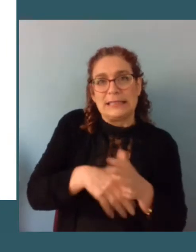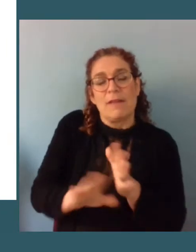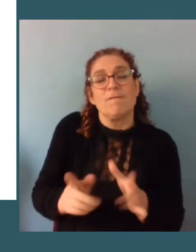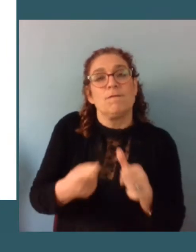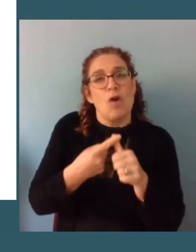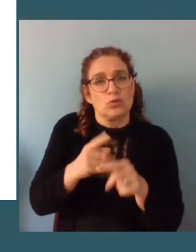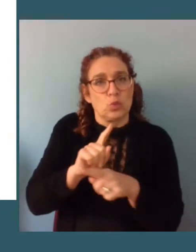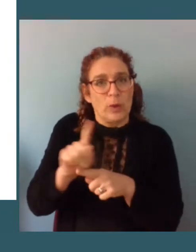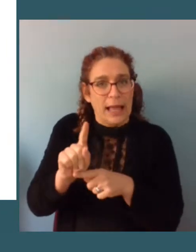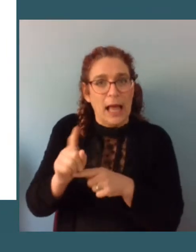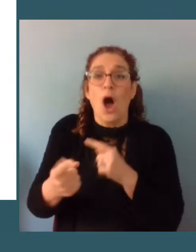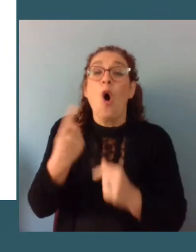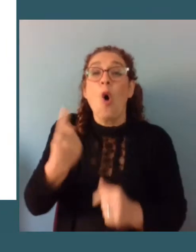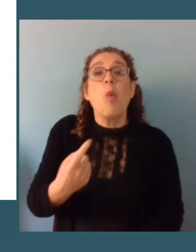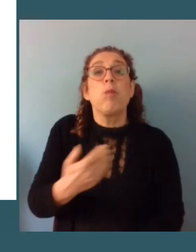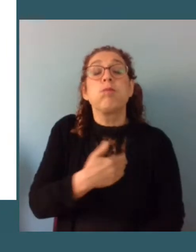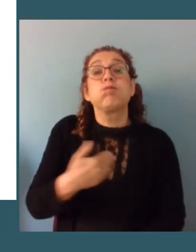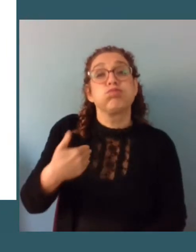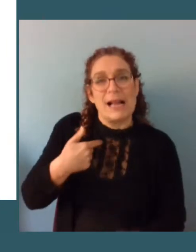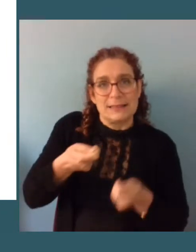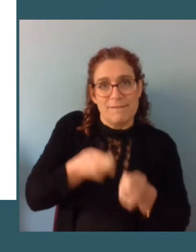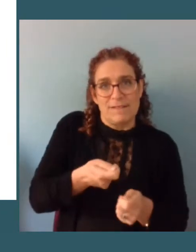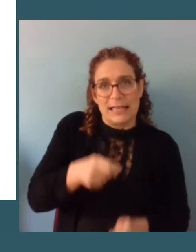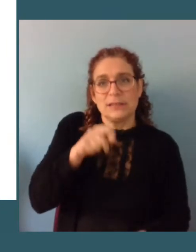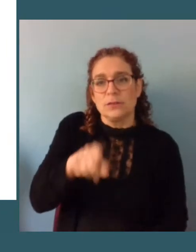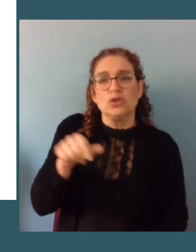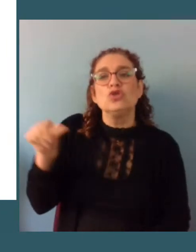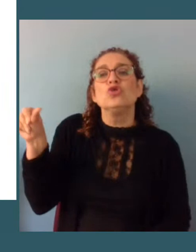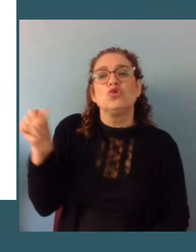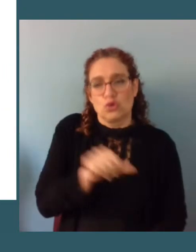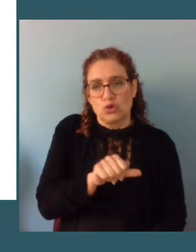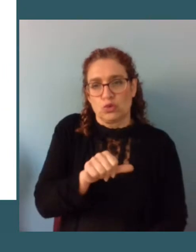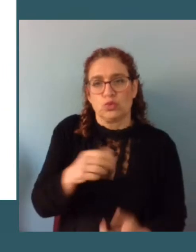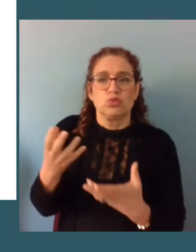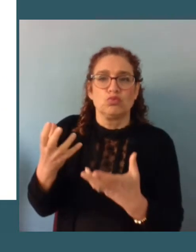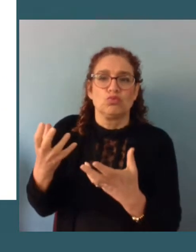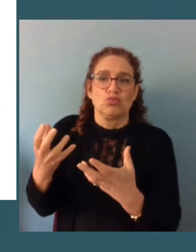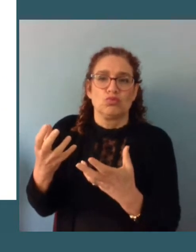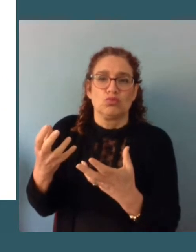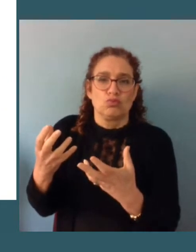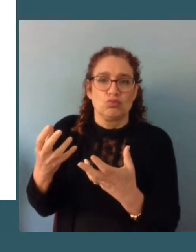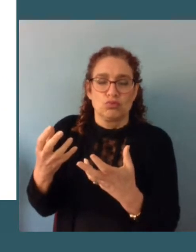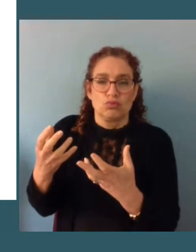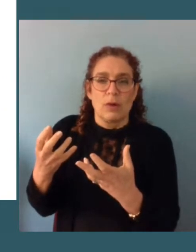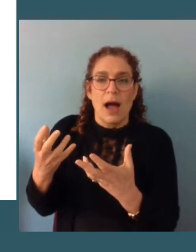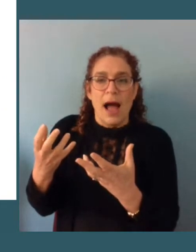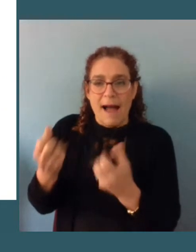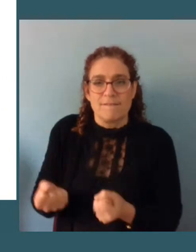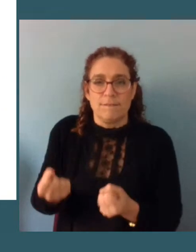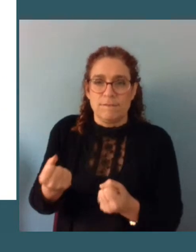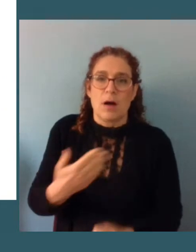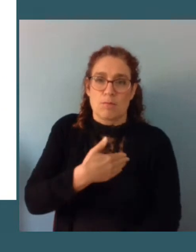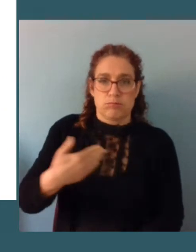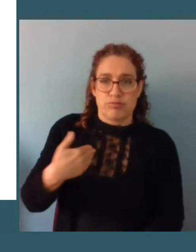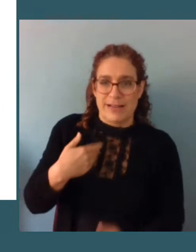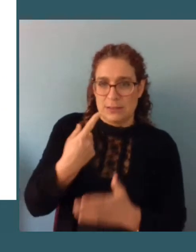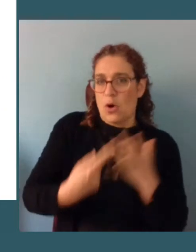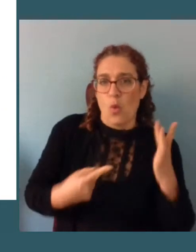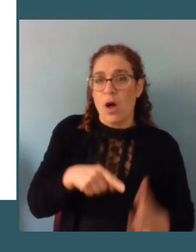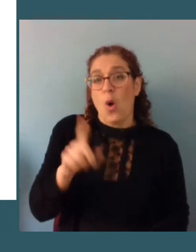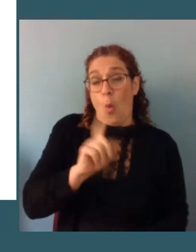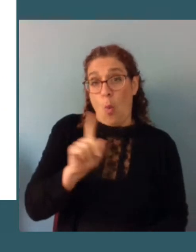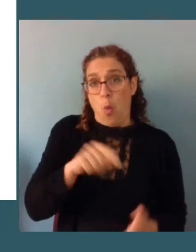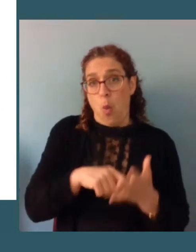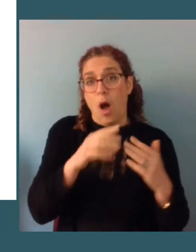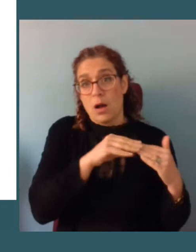breastfed infants, really they should just receive breast milk. That's what the guidelines